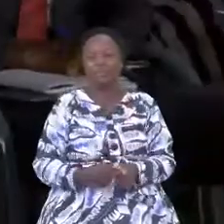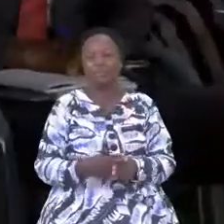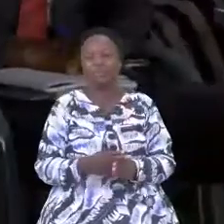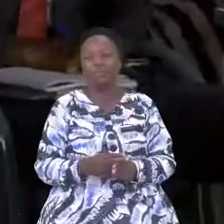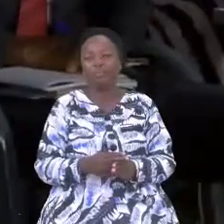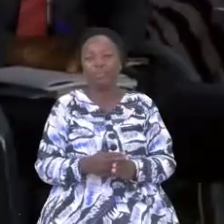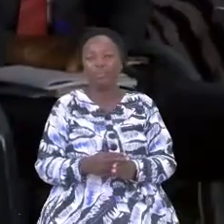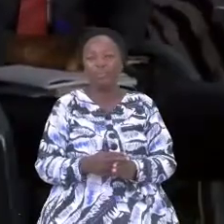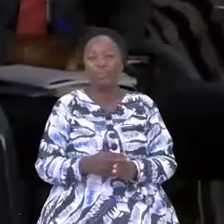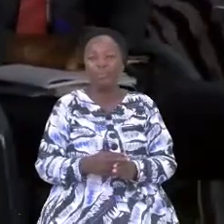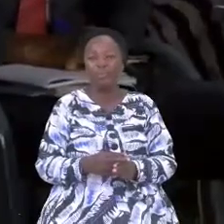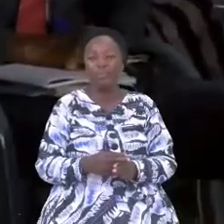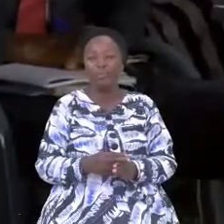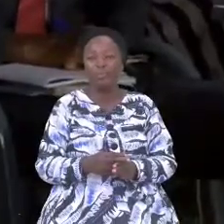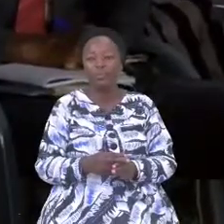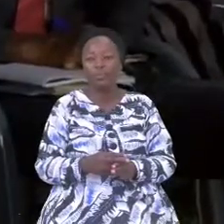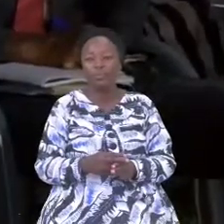name.